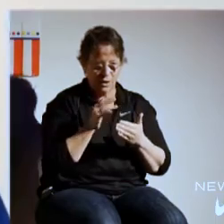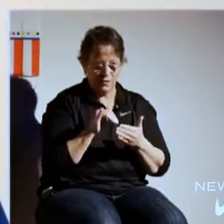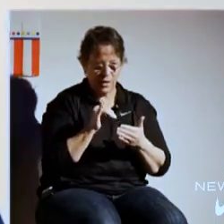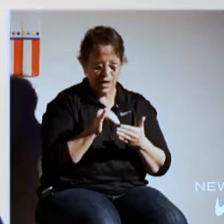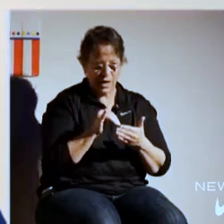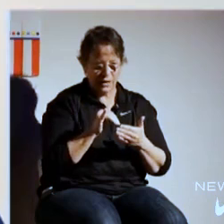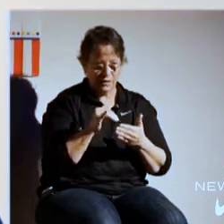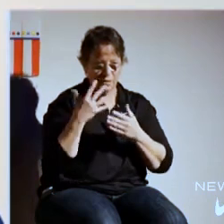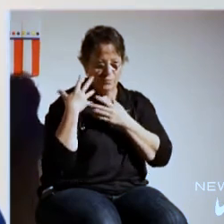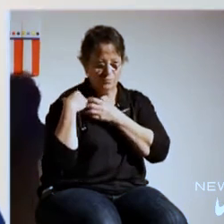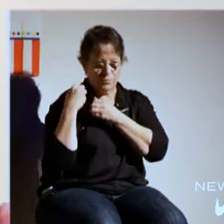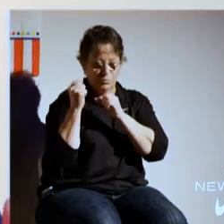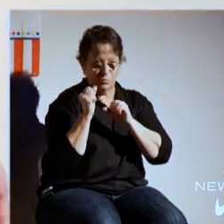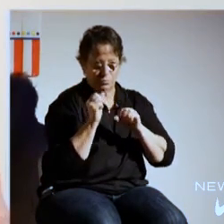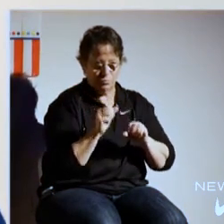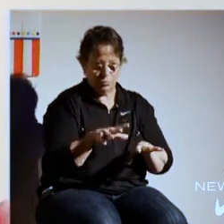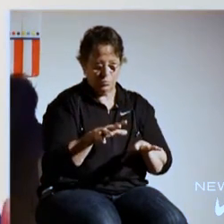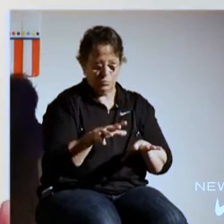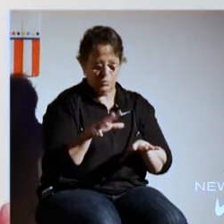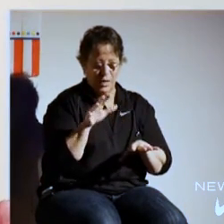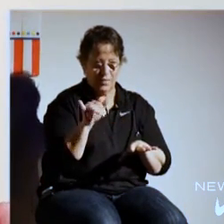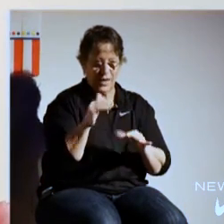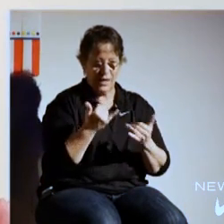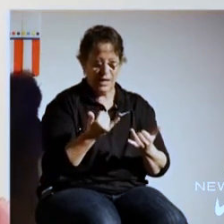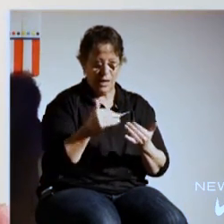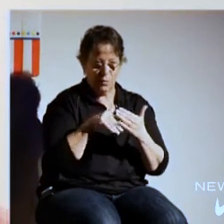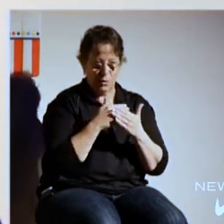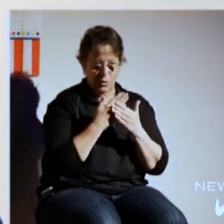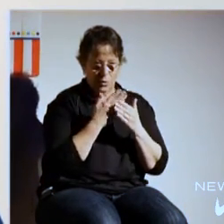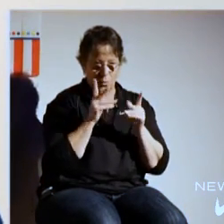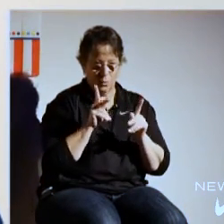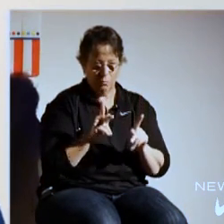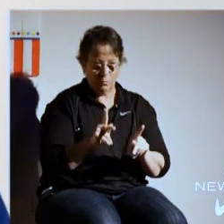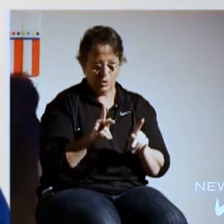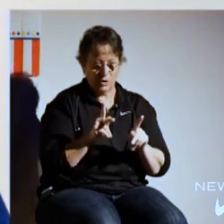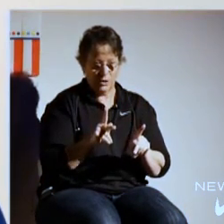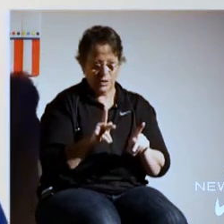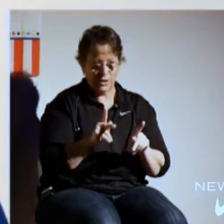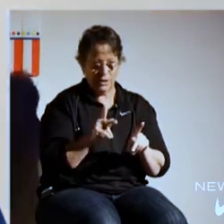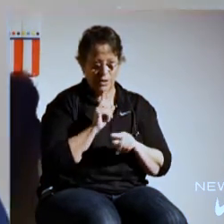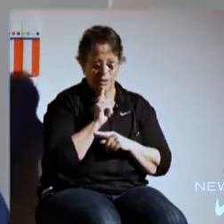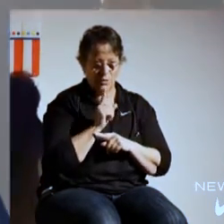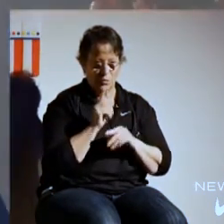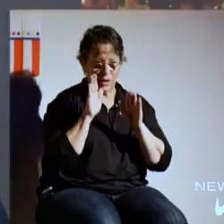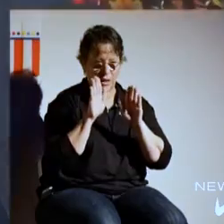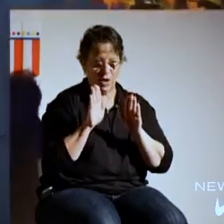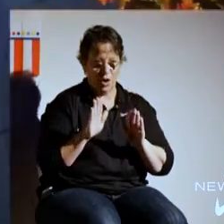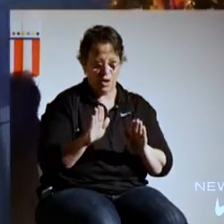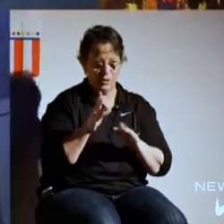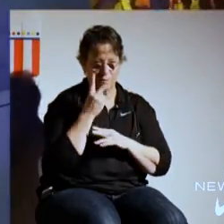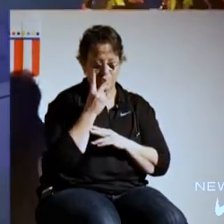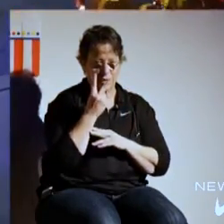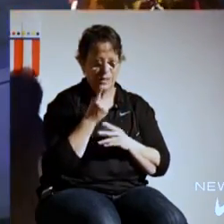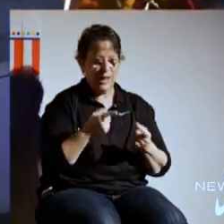shoulders and they are a brand new person. It's a truly amazing thing to witness.